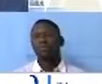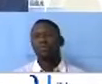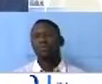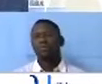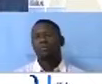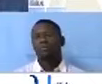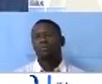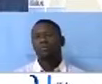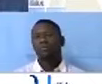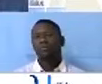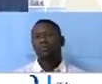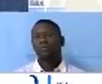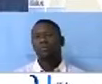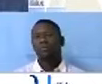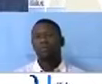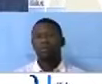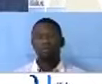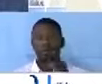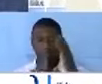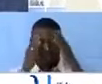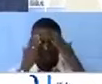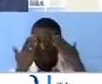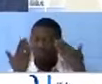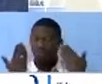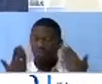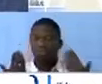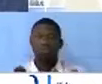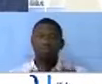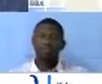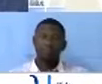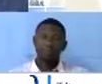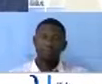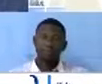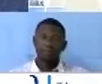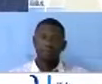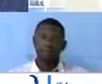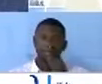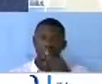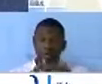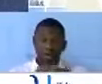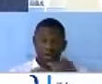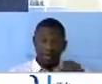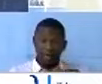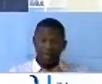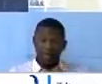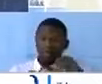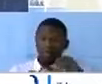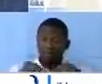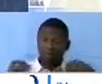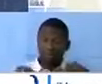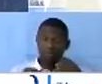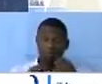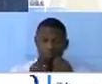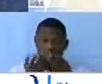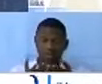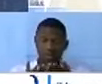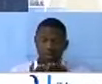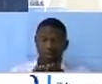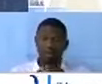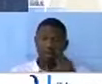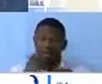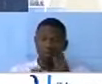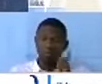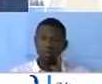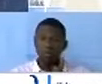No, I don't know. How about you? Are you avoiding to say? About what? Who